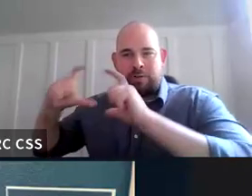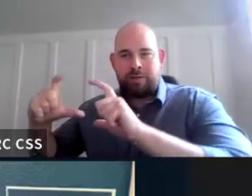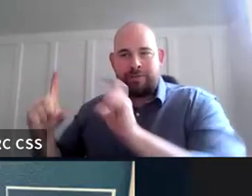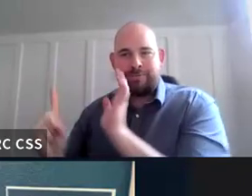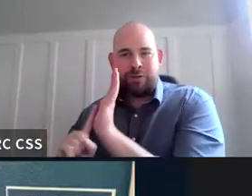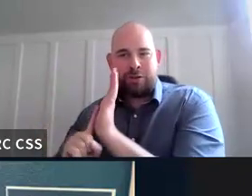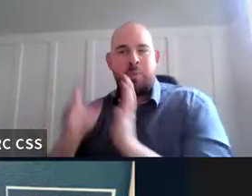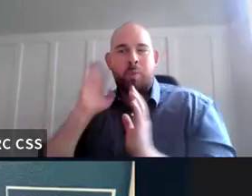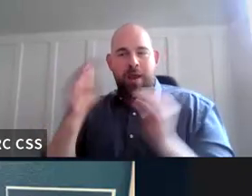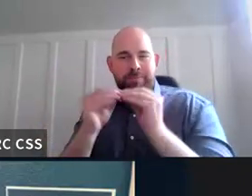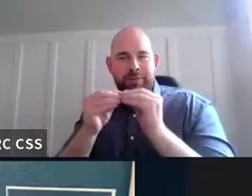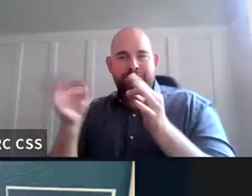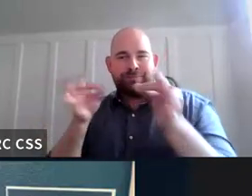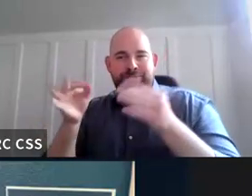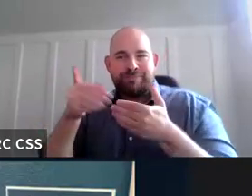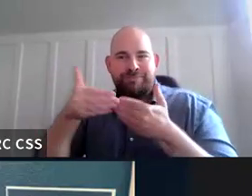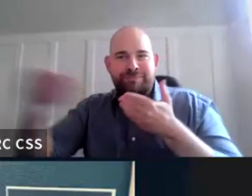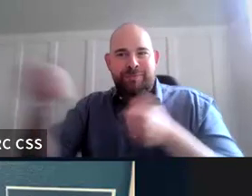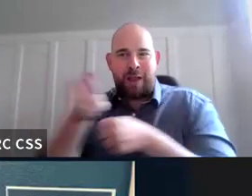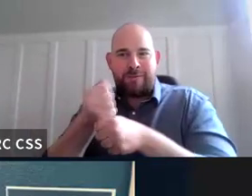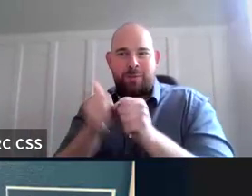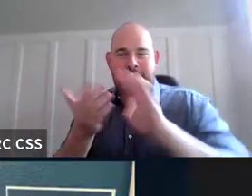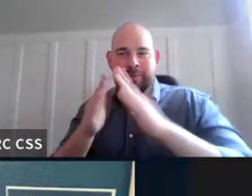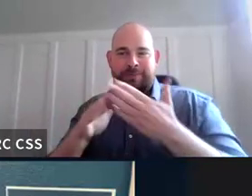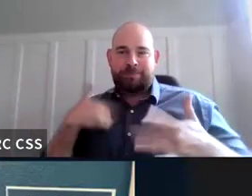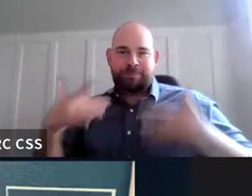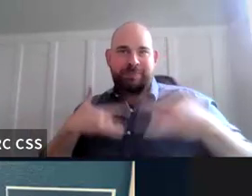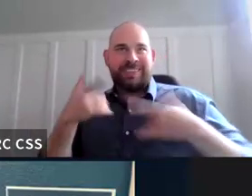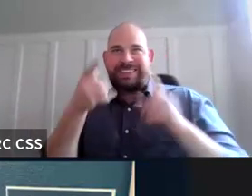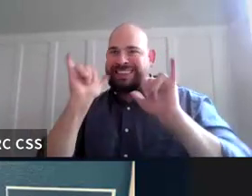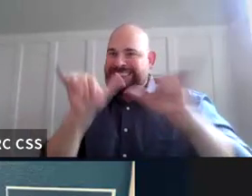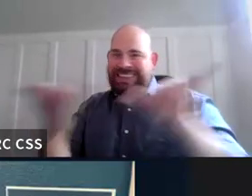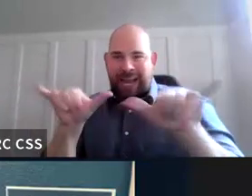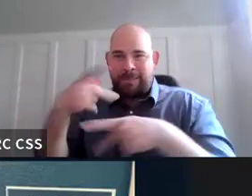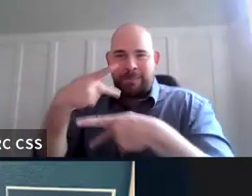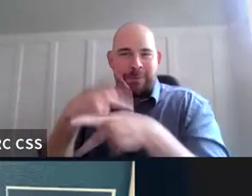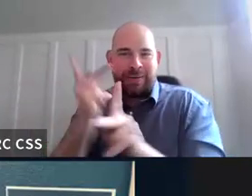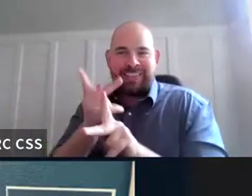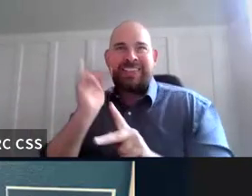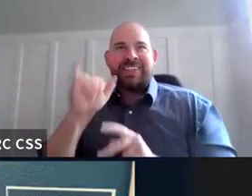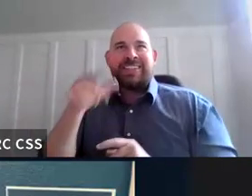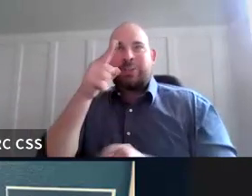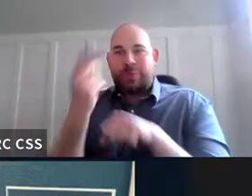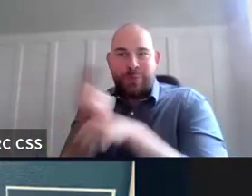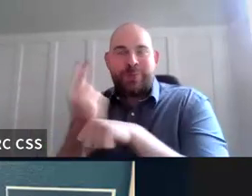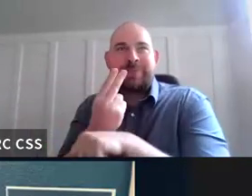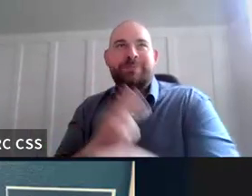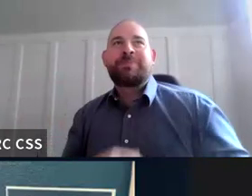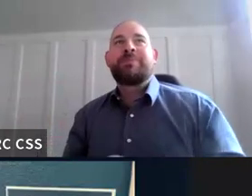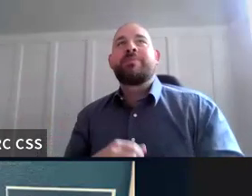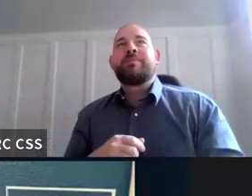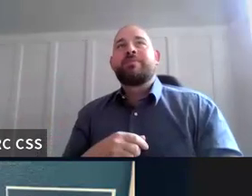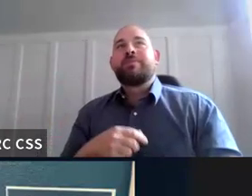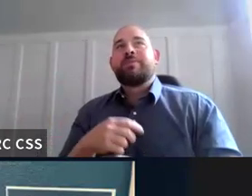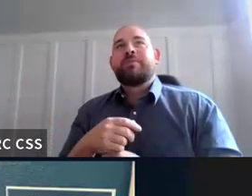2 weeks ago, I had talked to you about the alarm clocks, and you know, the same kind of thing. It's the same